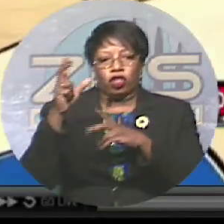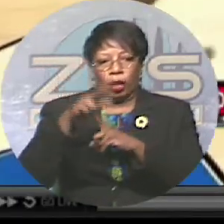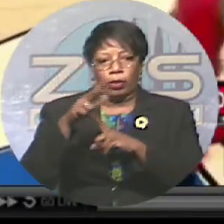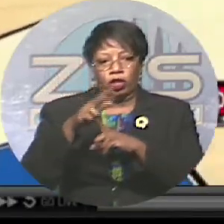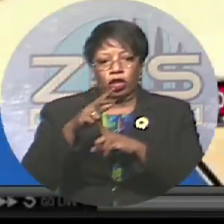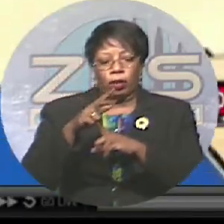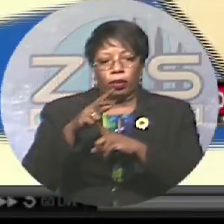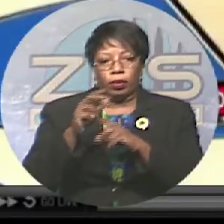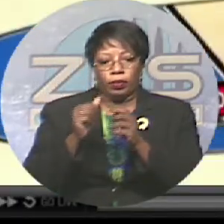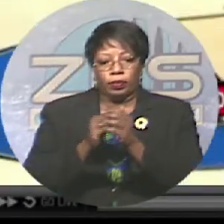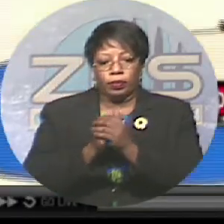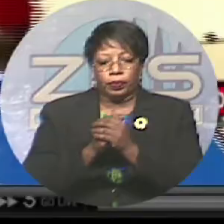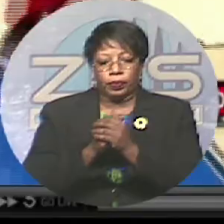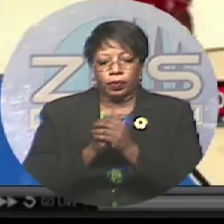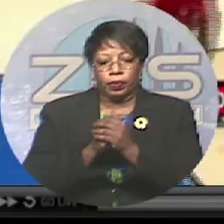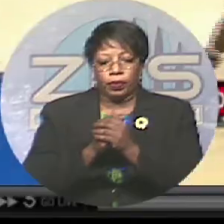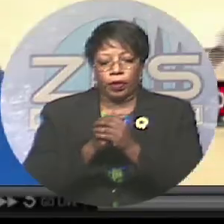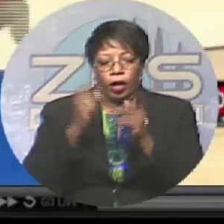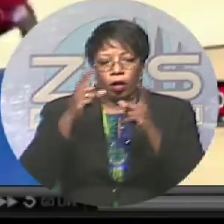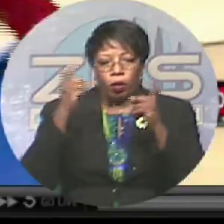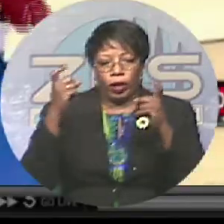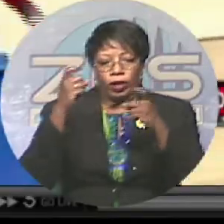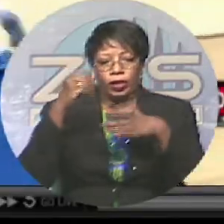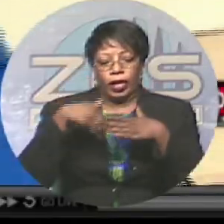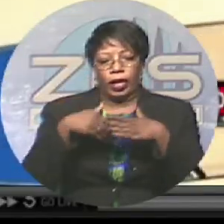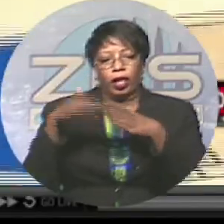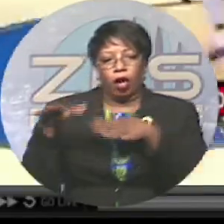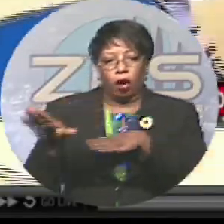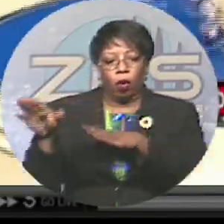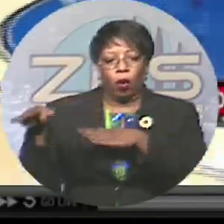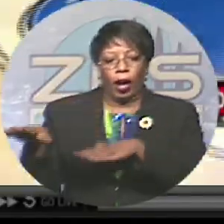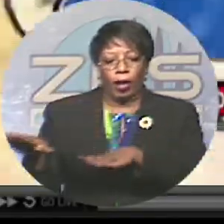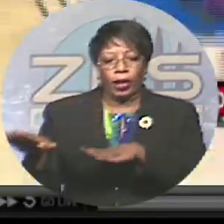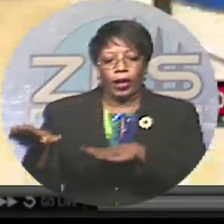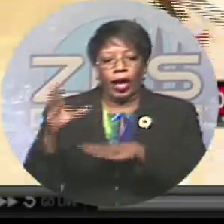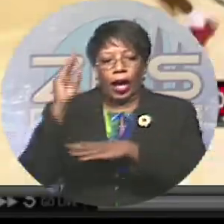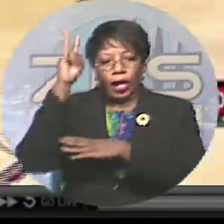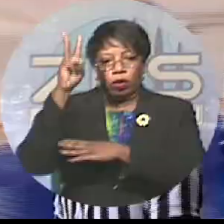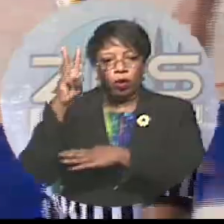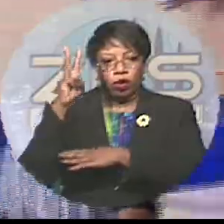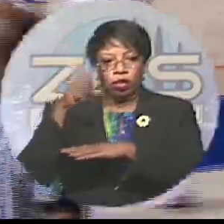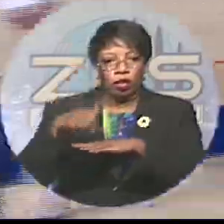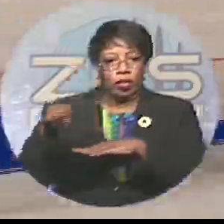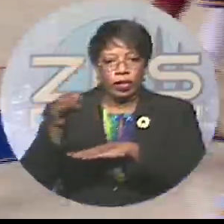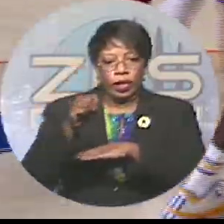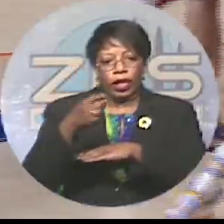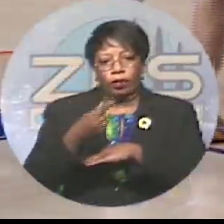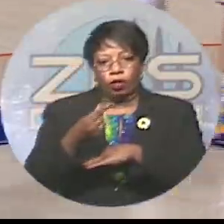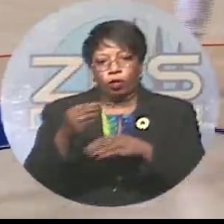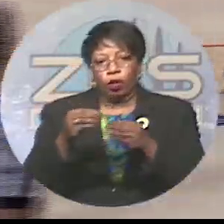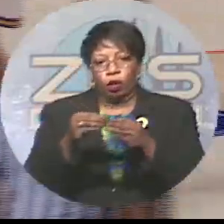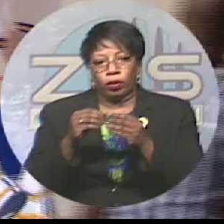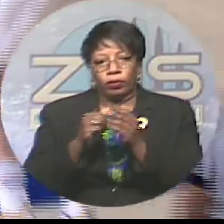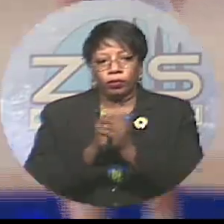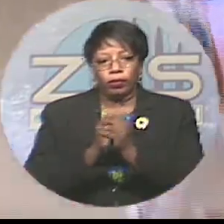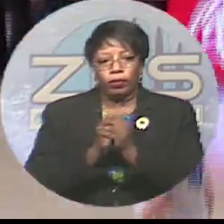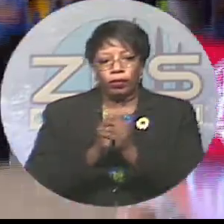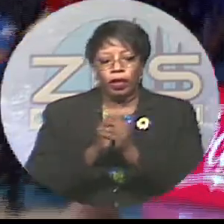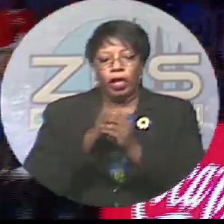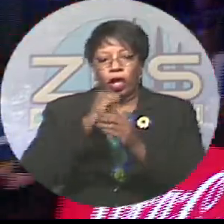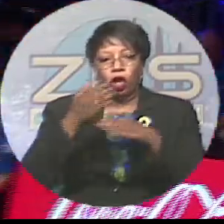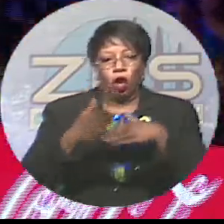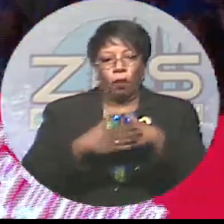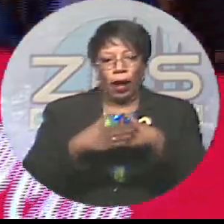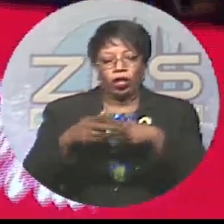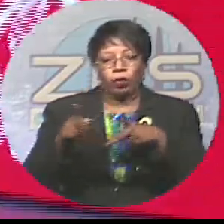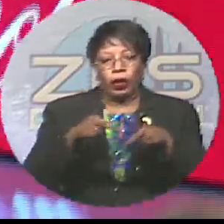11-0 record on the season with wins over Hawaii, Washington State, and Creighton, just to name a few. Buddy and company don't take the floor again until Saturday,